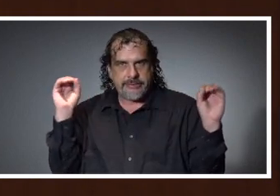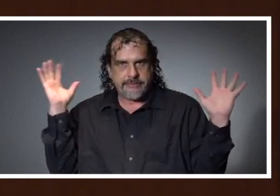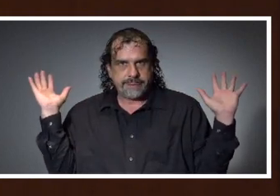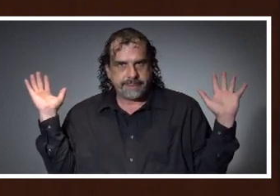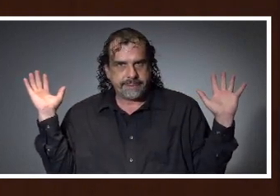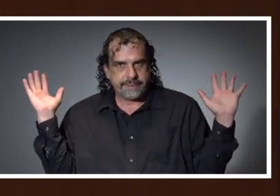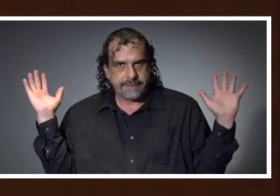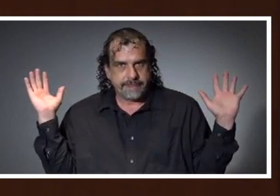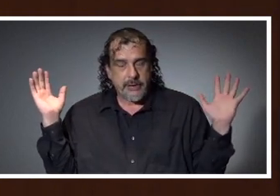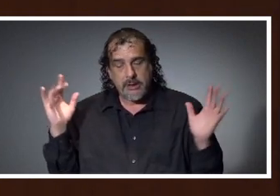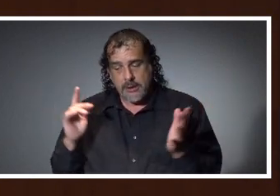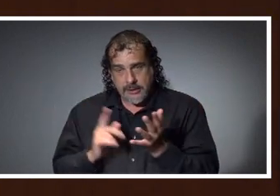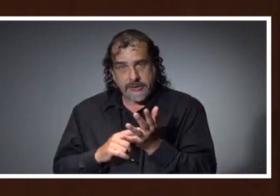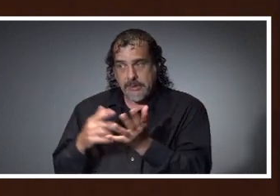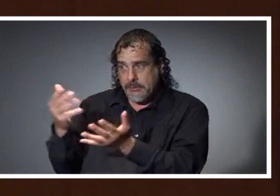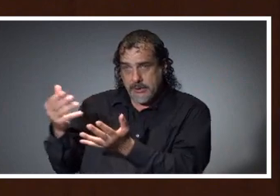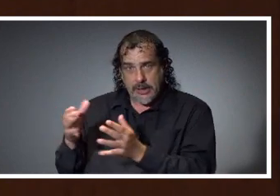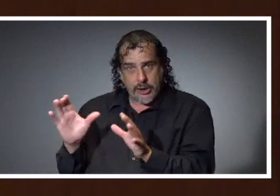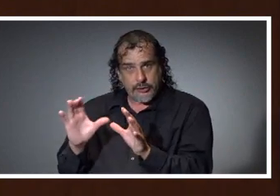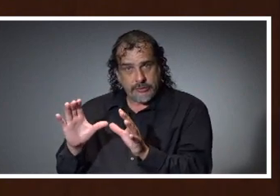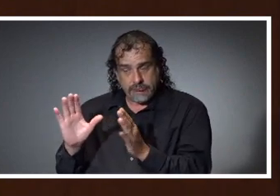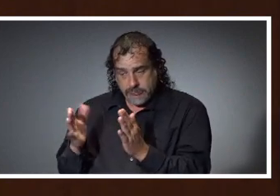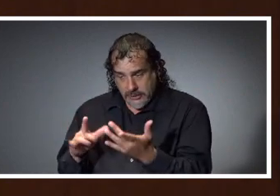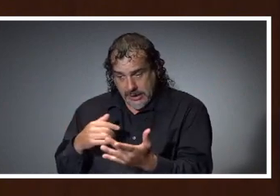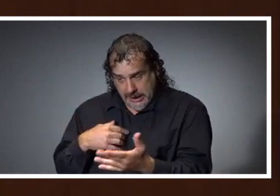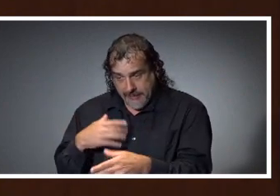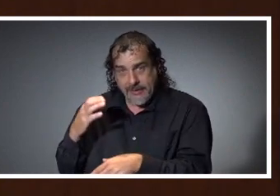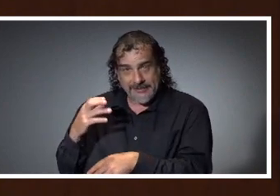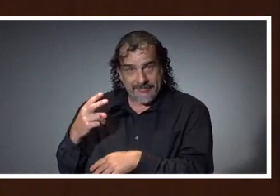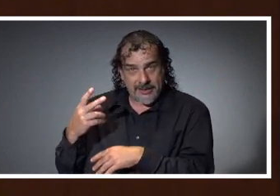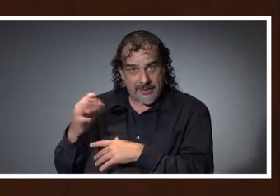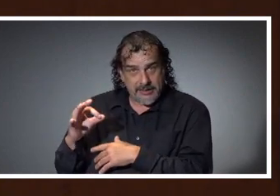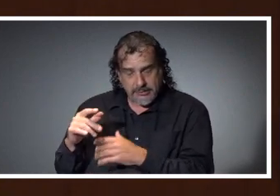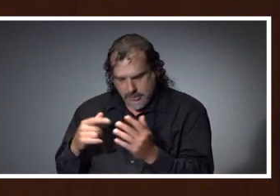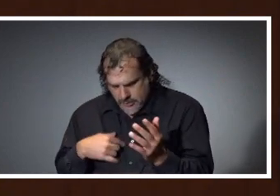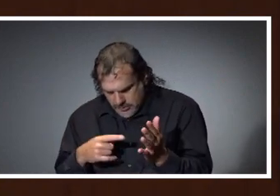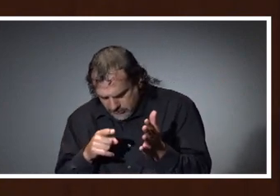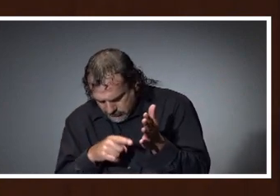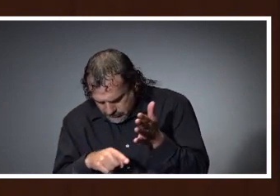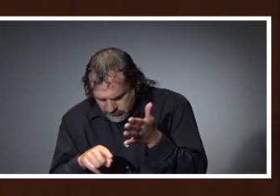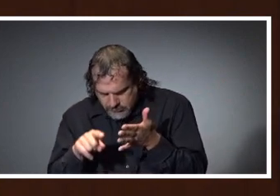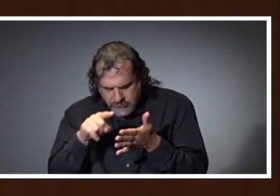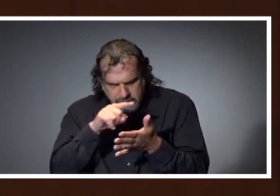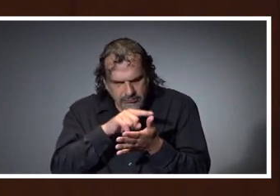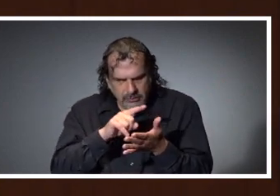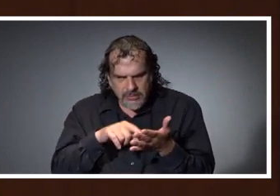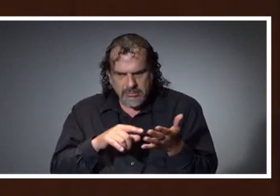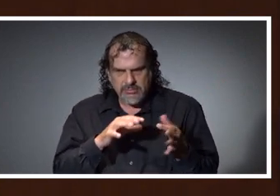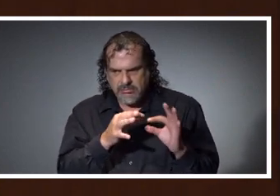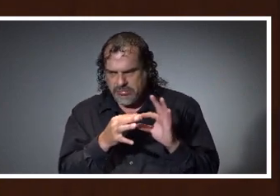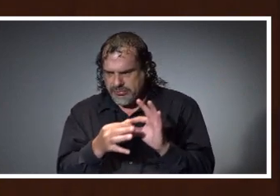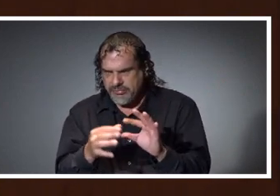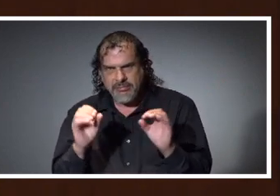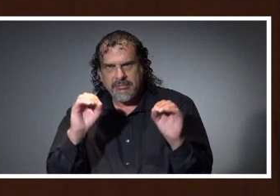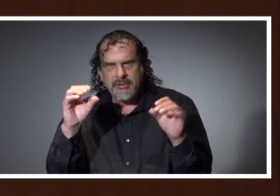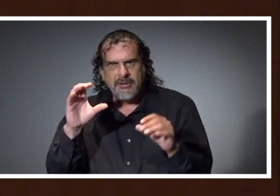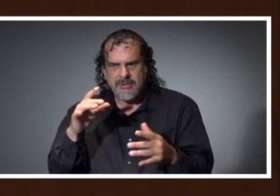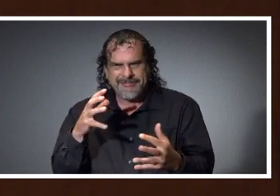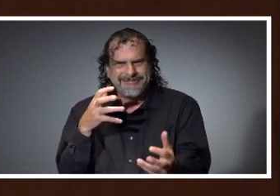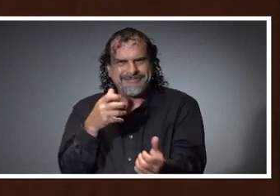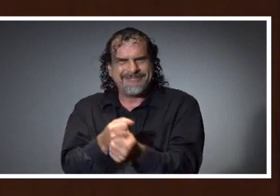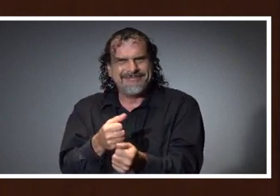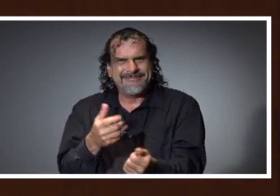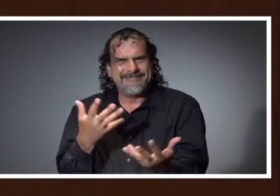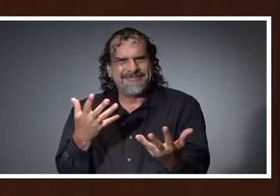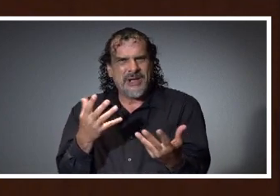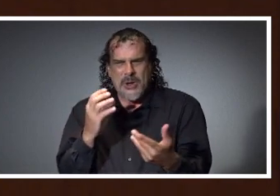do get a death certificate that has coronavirus on there and we review the case and it seems not relevant to their death, if it's a car accident or some